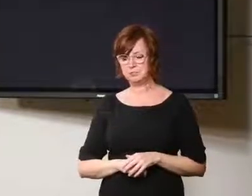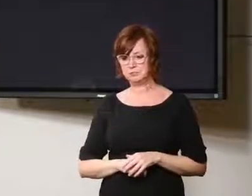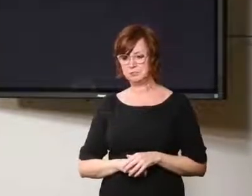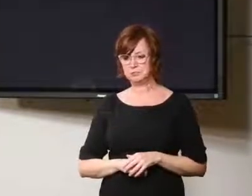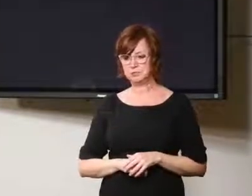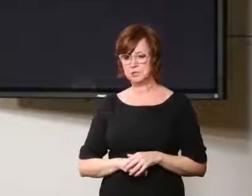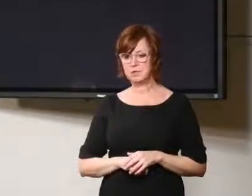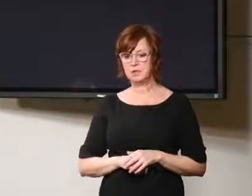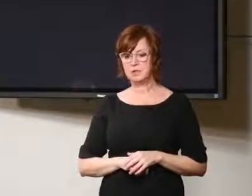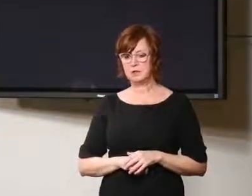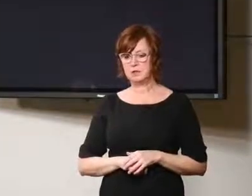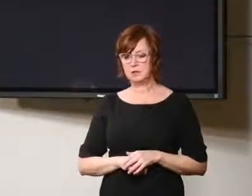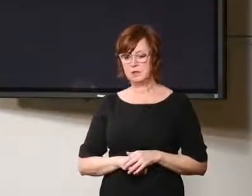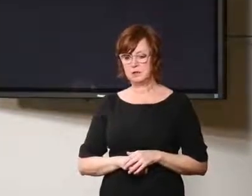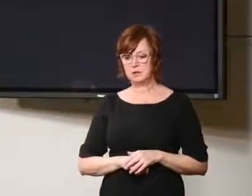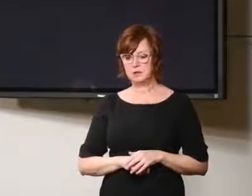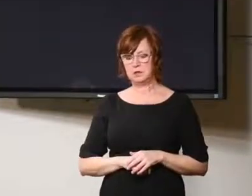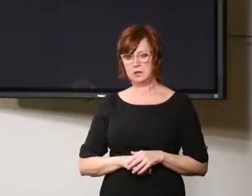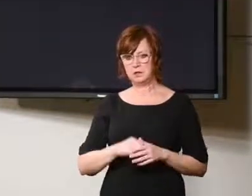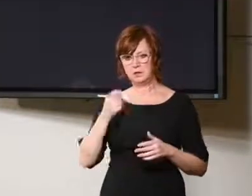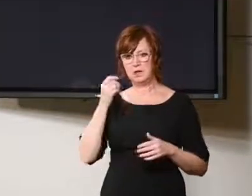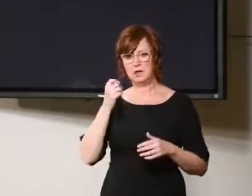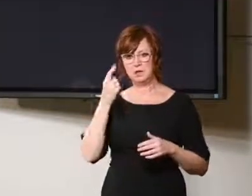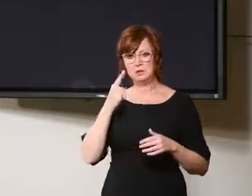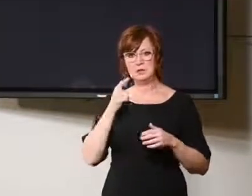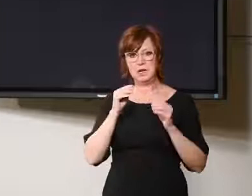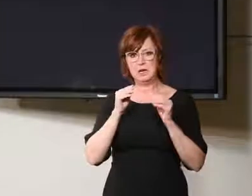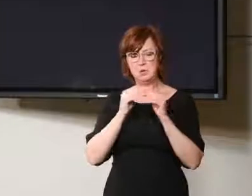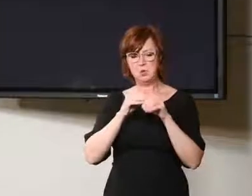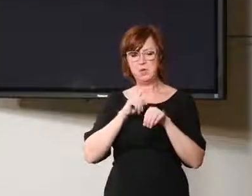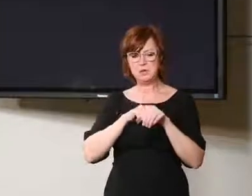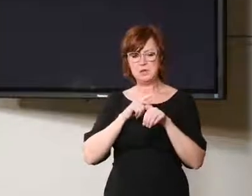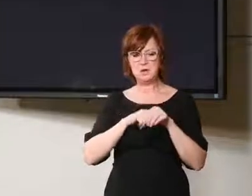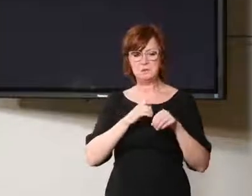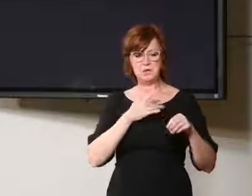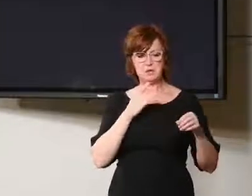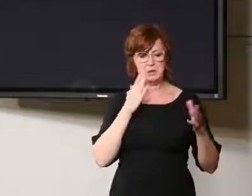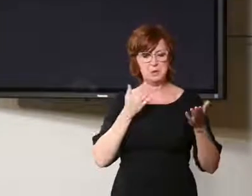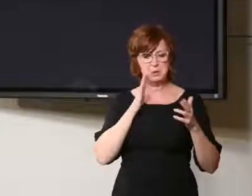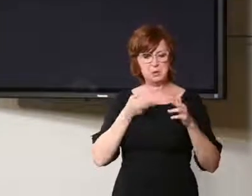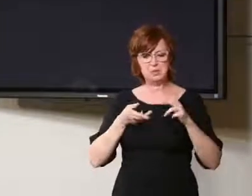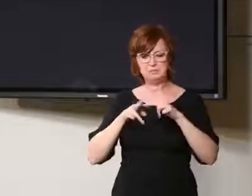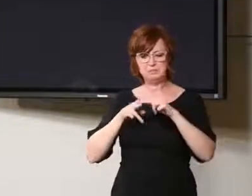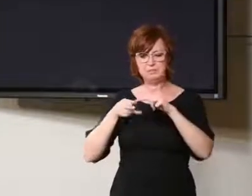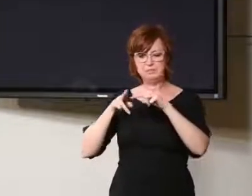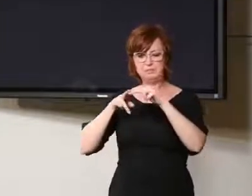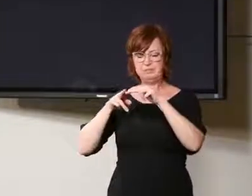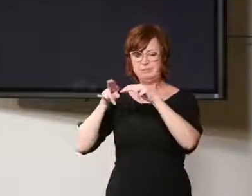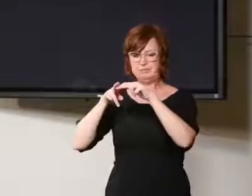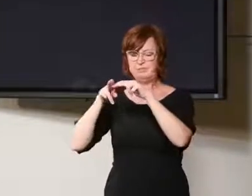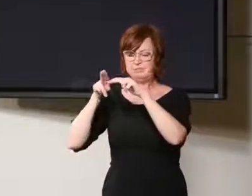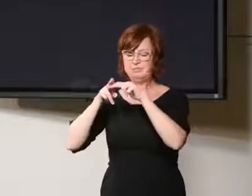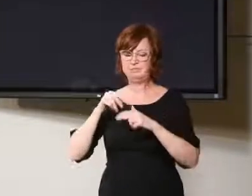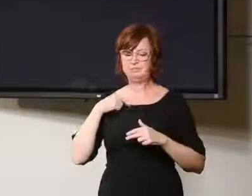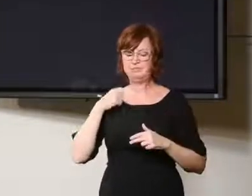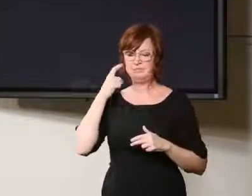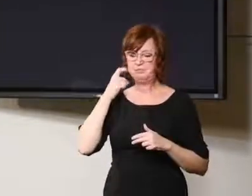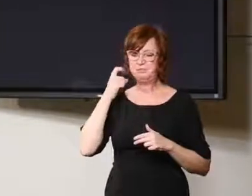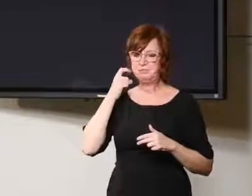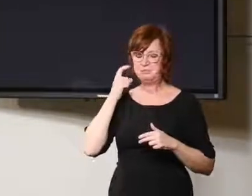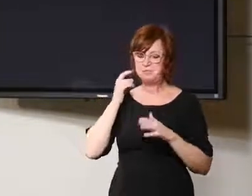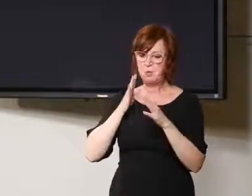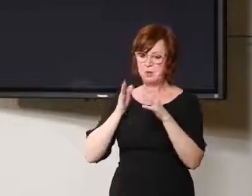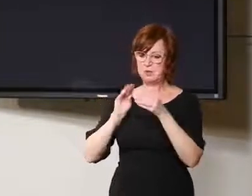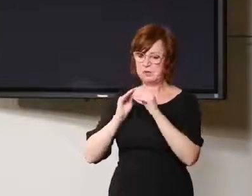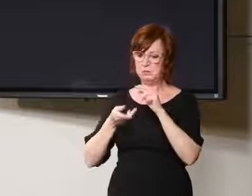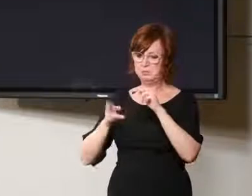require hospital care, that takes 1 to 2 weeks to develop. So we do expect to see, unfortunately, more hospitalizations and